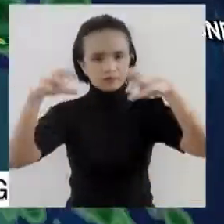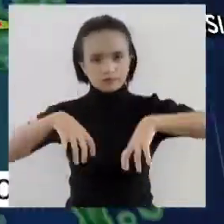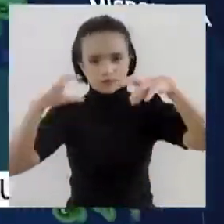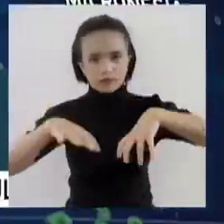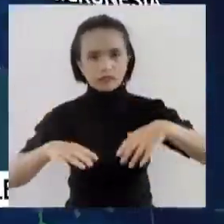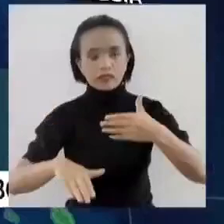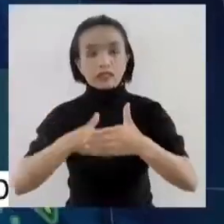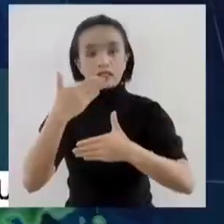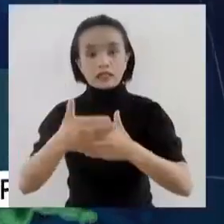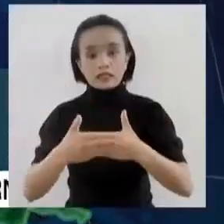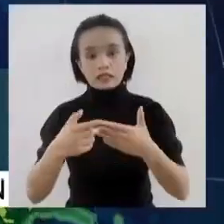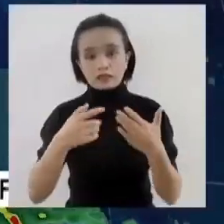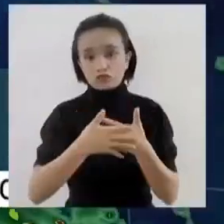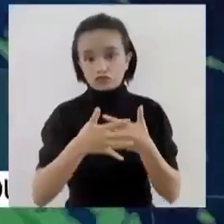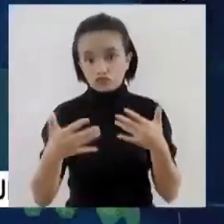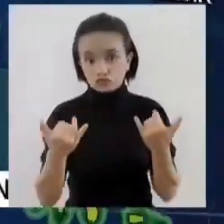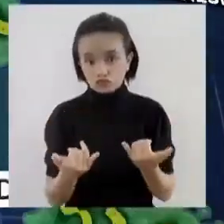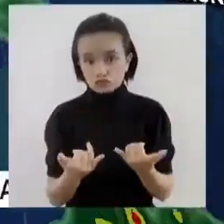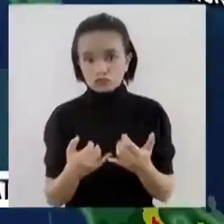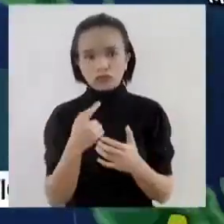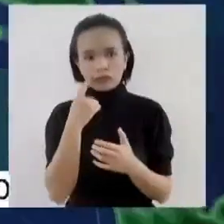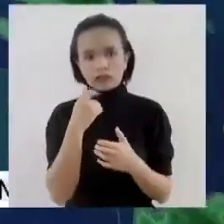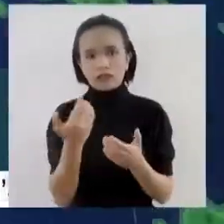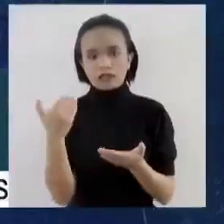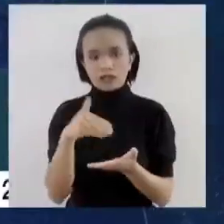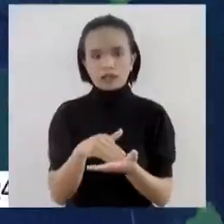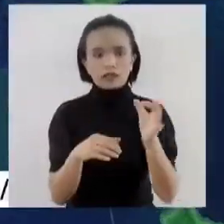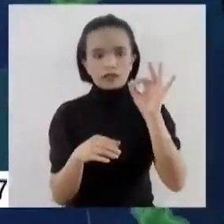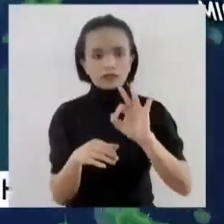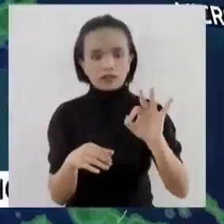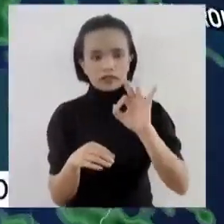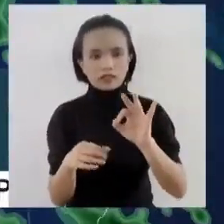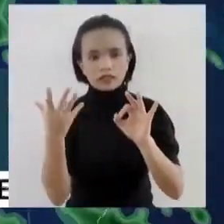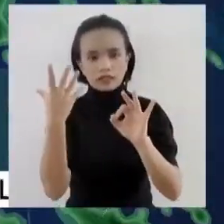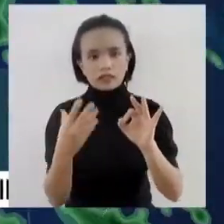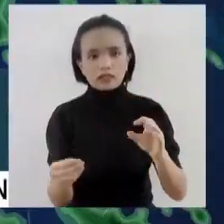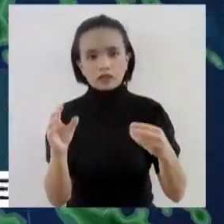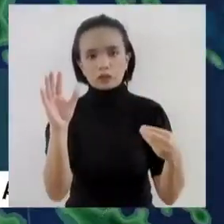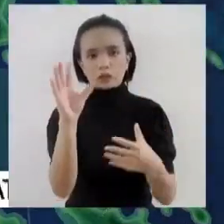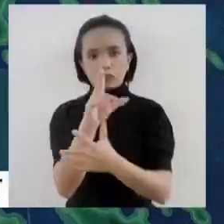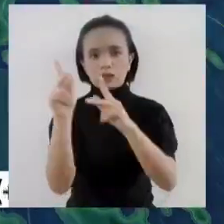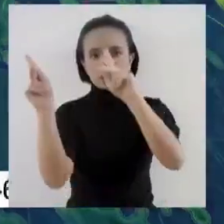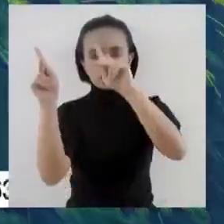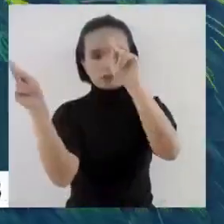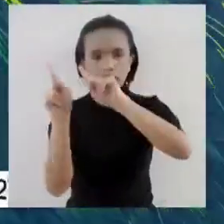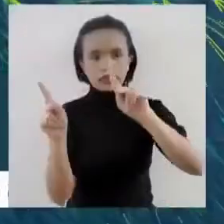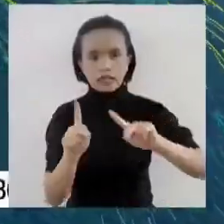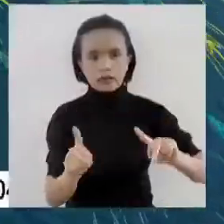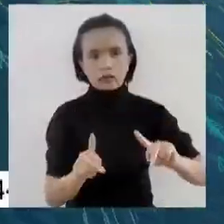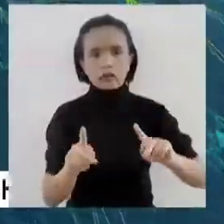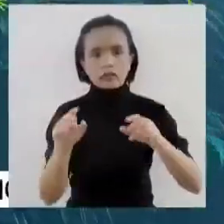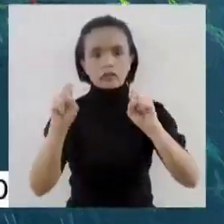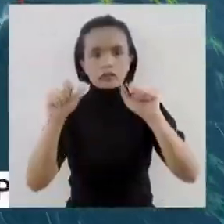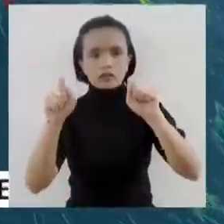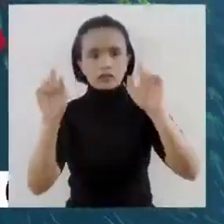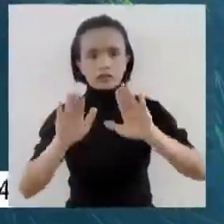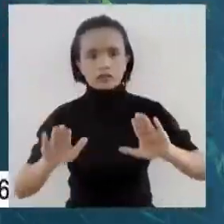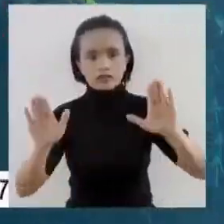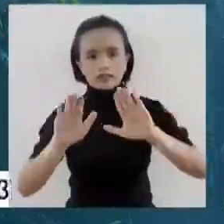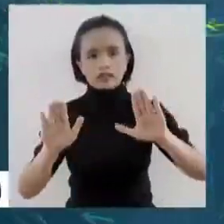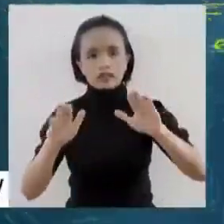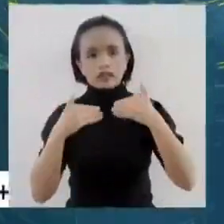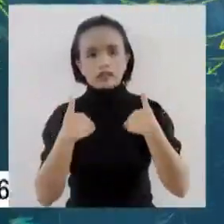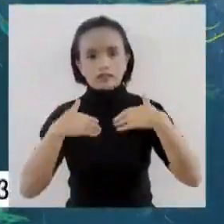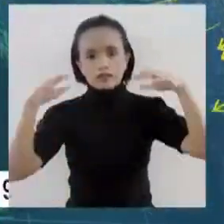Amihan will wane by Thursday and surge again beginning Friday, and will reach Palawan and Visayas by the weekend. The shear line will also form and bring